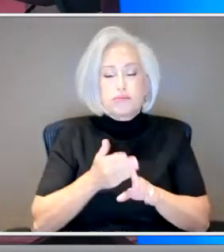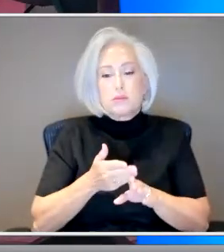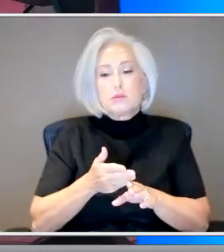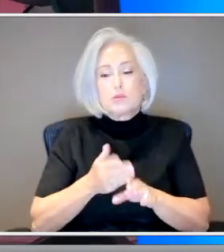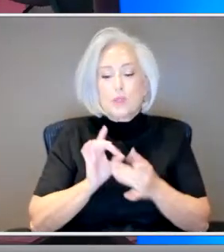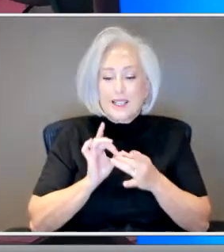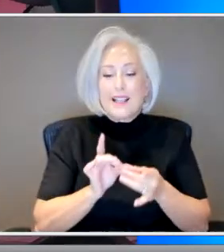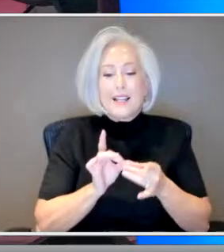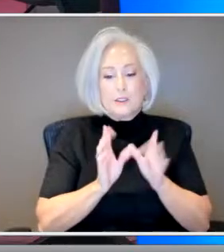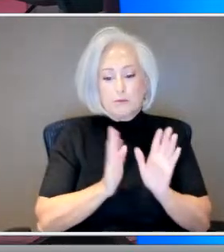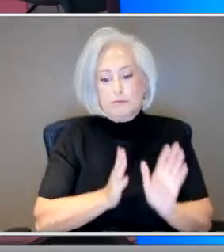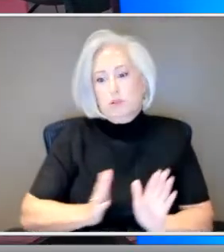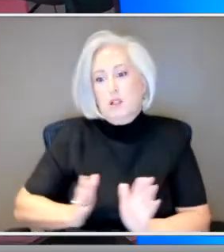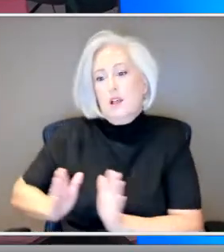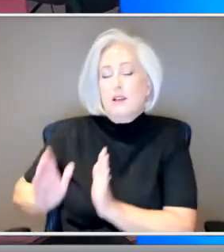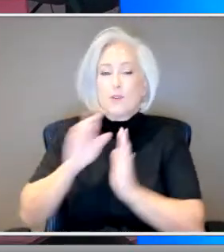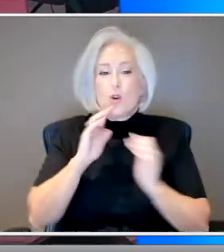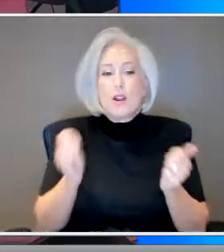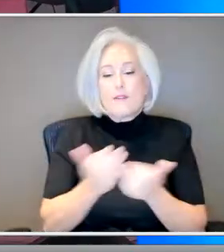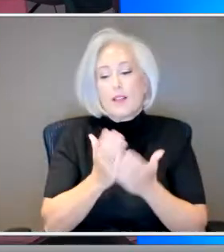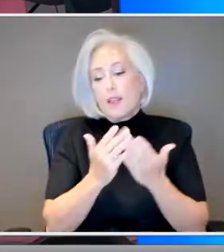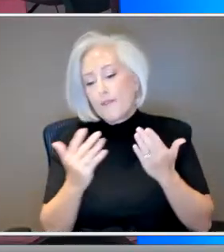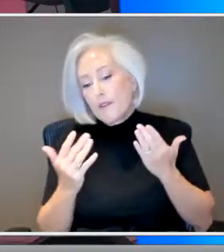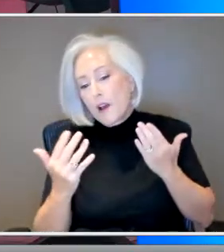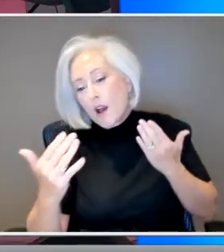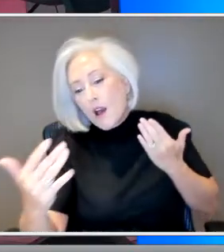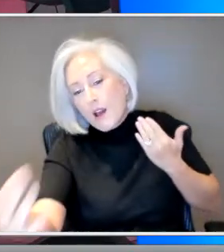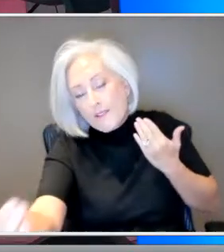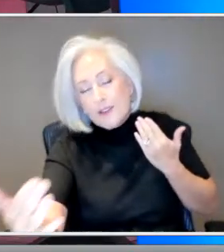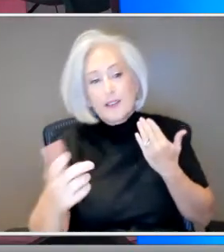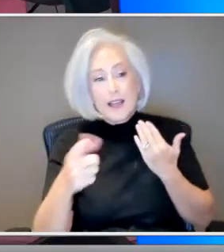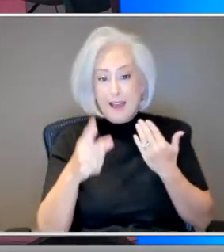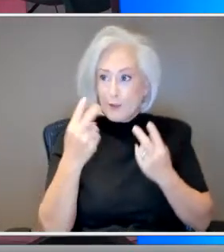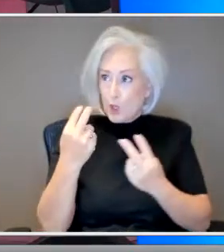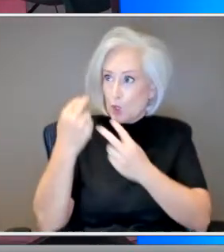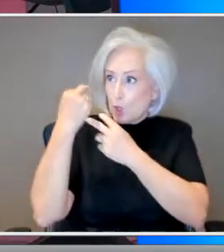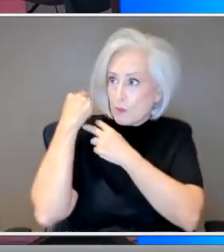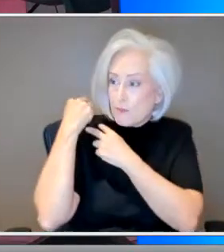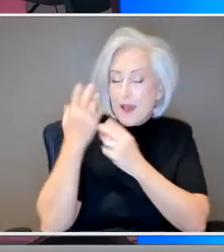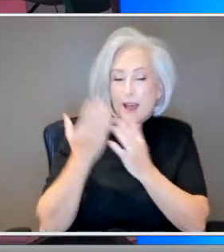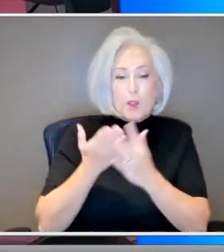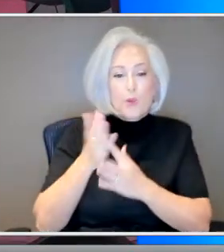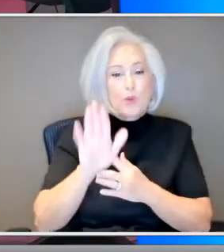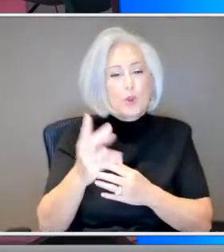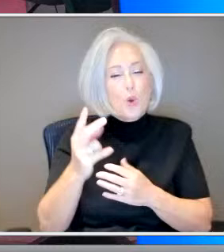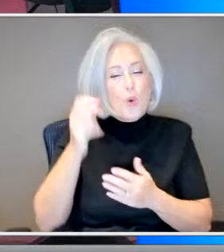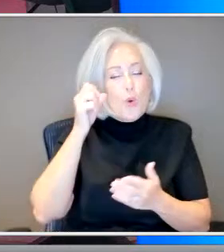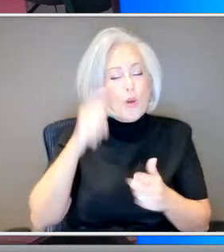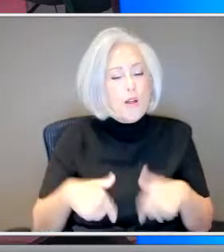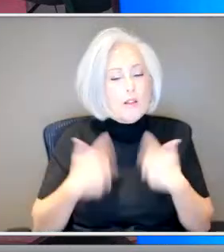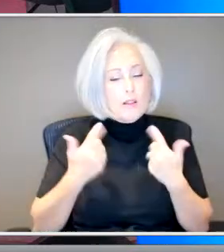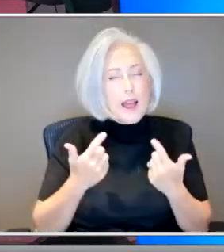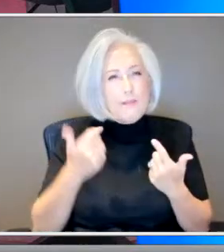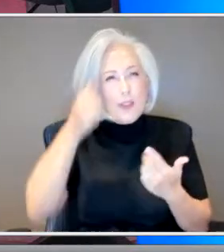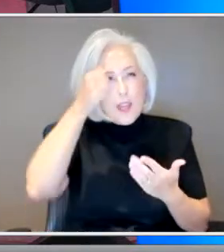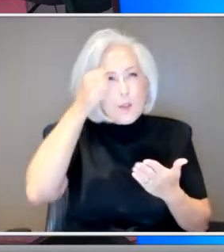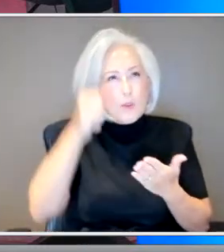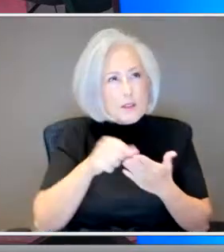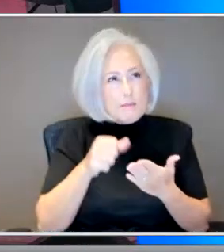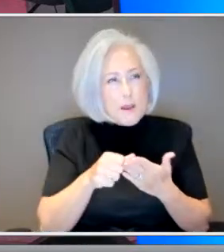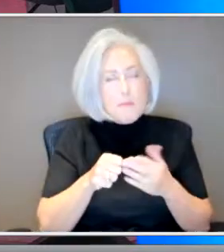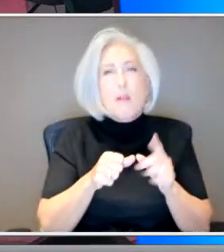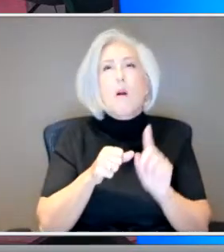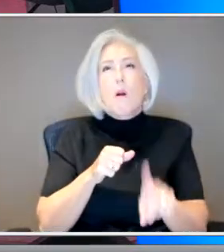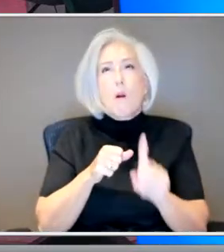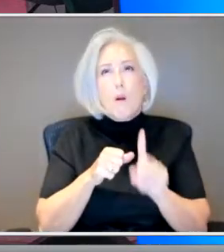yet. Have you ever looked back throughout your memories of family and remembered, oh, there was